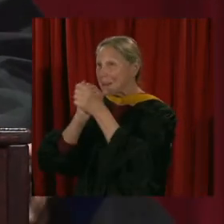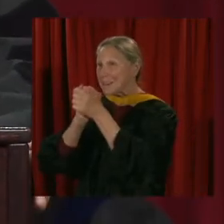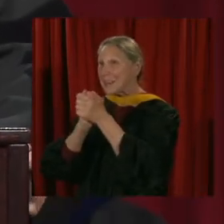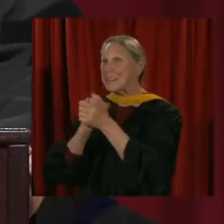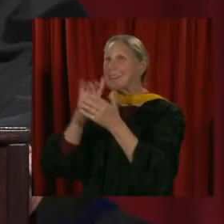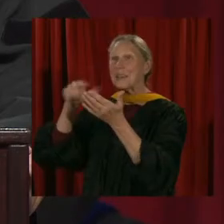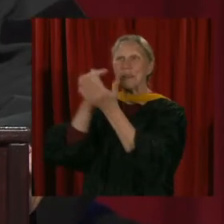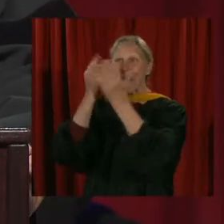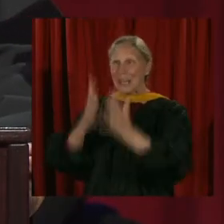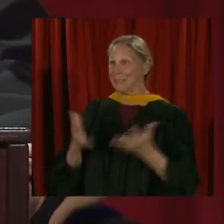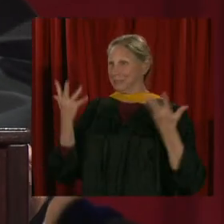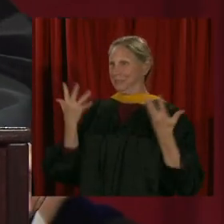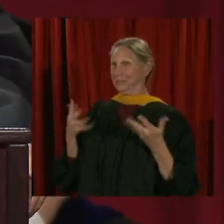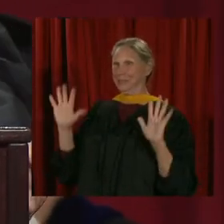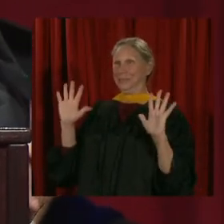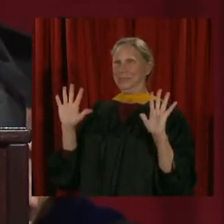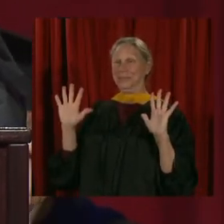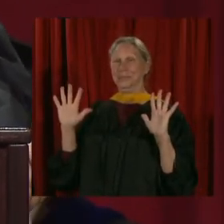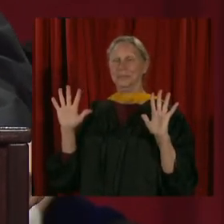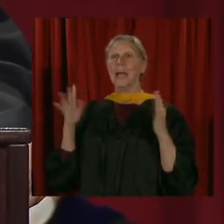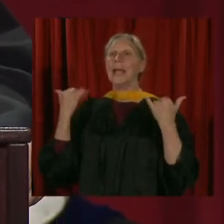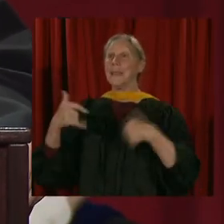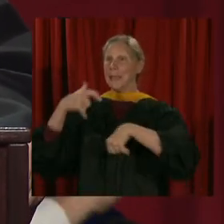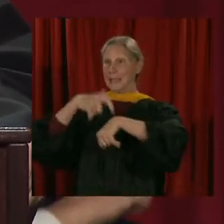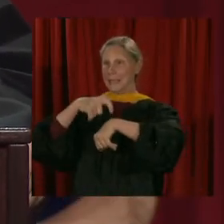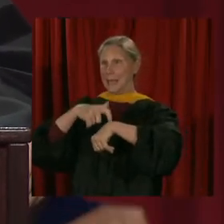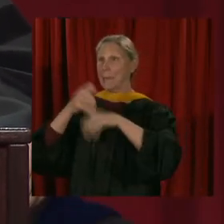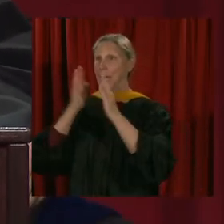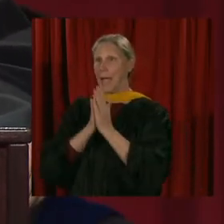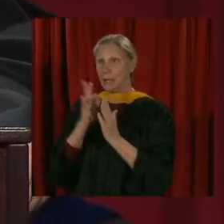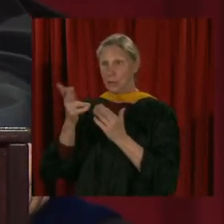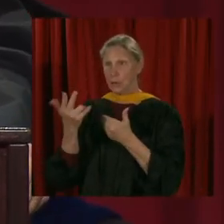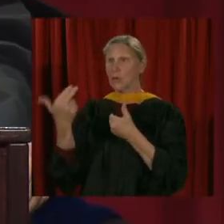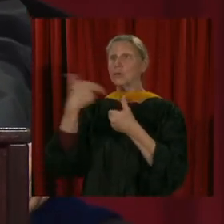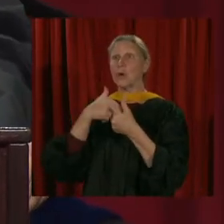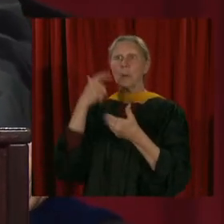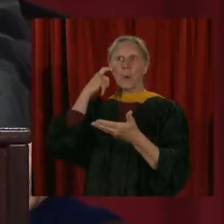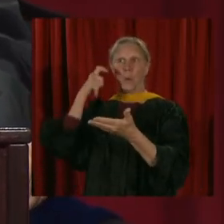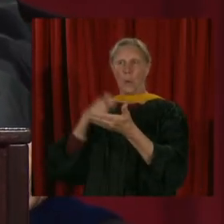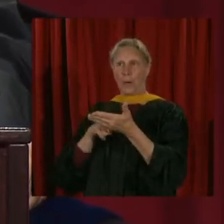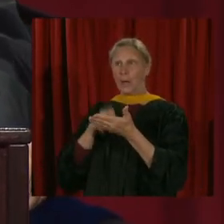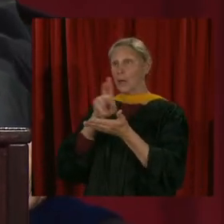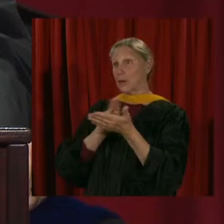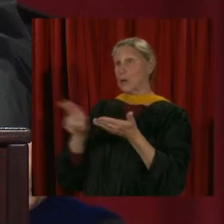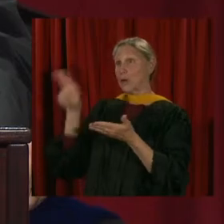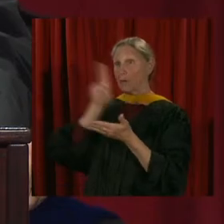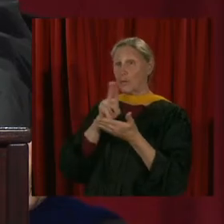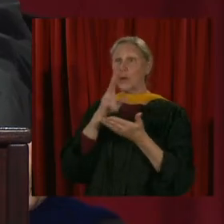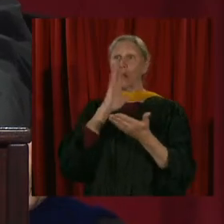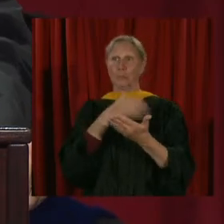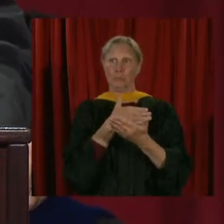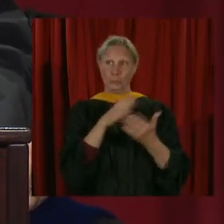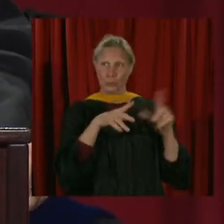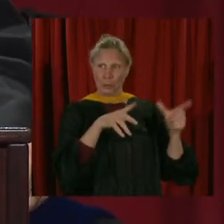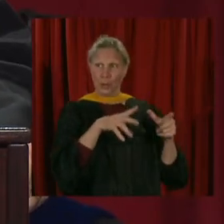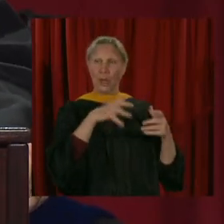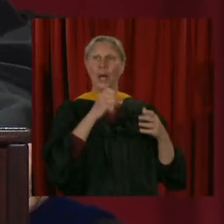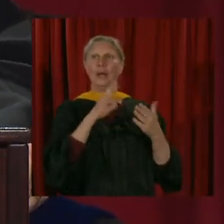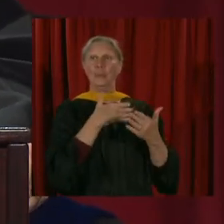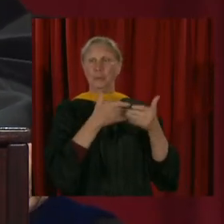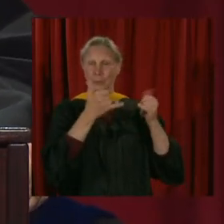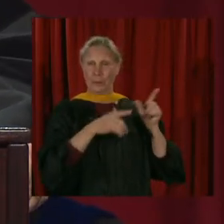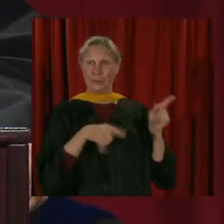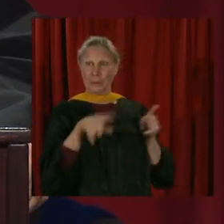Congratulations, graduates. At this time, I ask you to join me in recognizing the University Wind Symphony and Schola